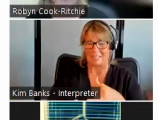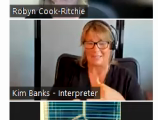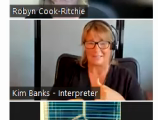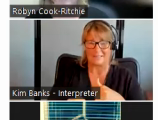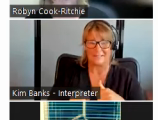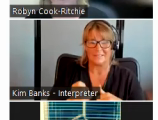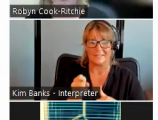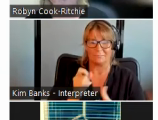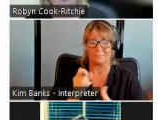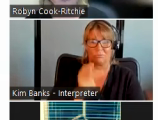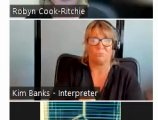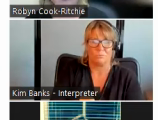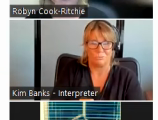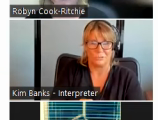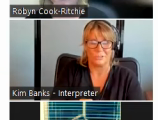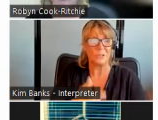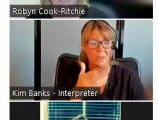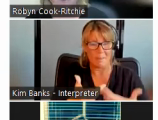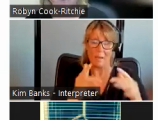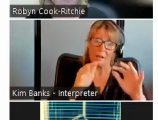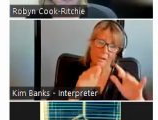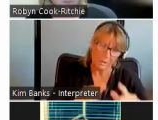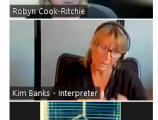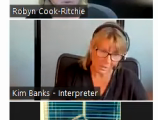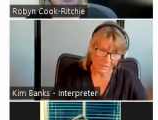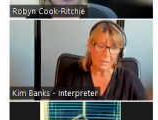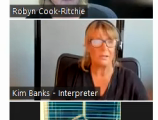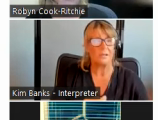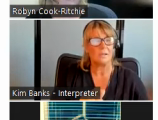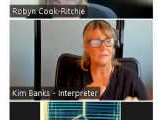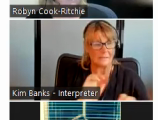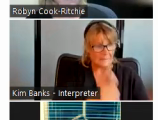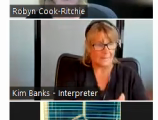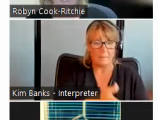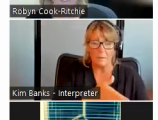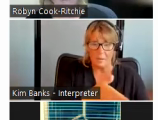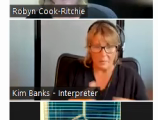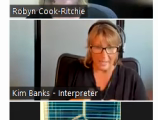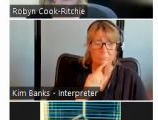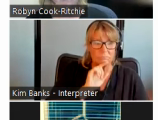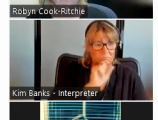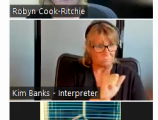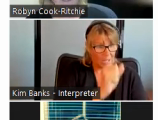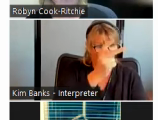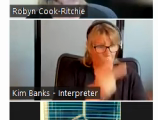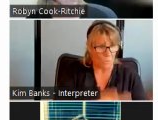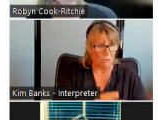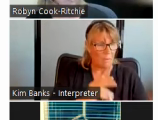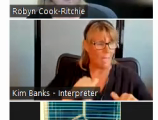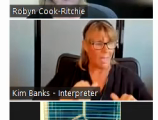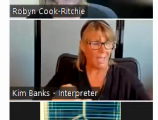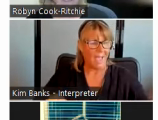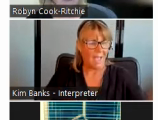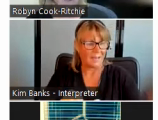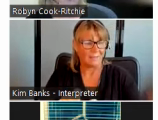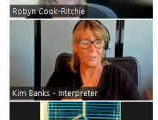about. So I have a plan, it has actually been approved, but it isn't active yet, which means it's